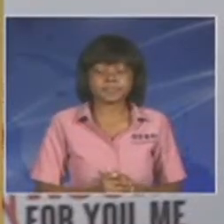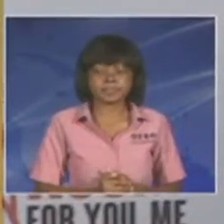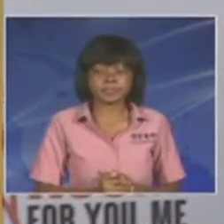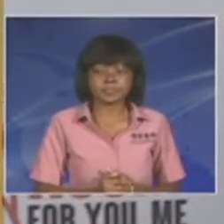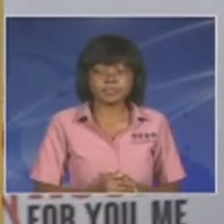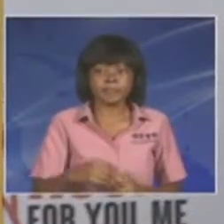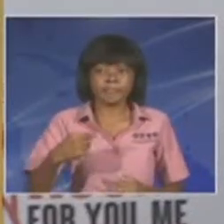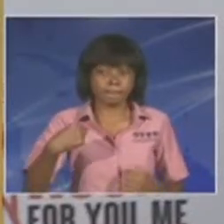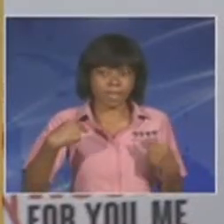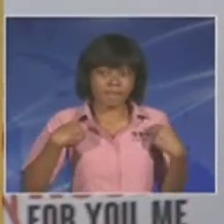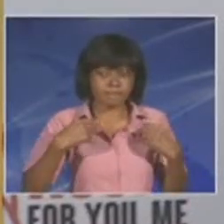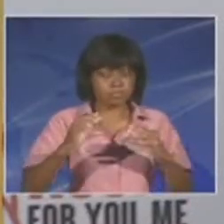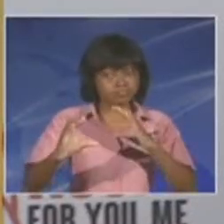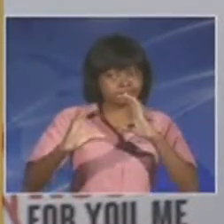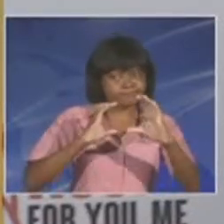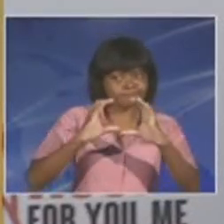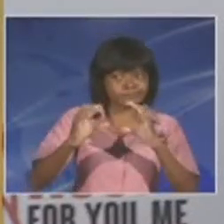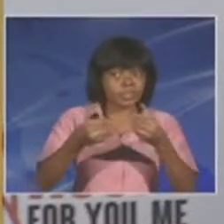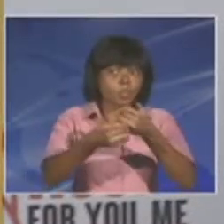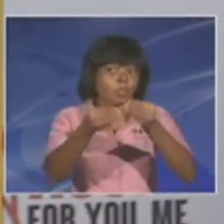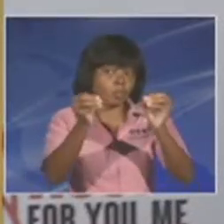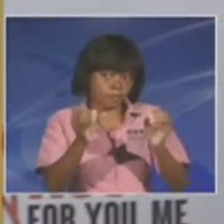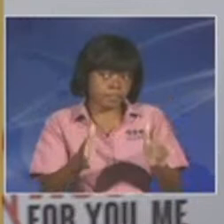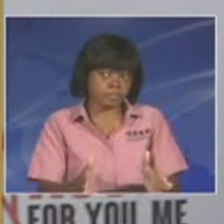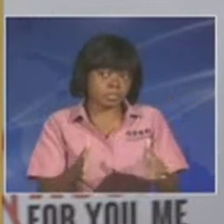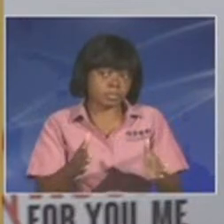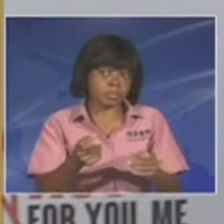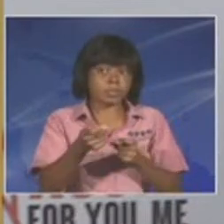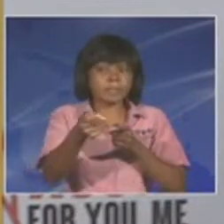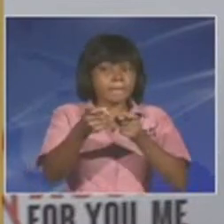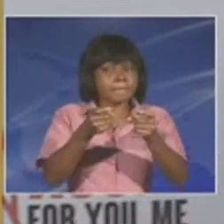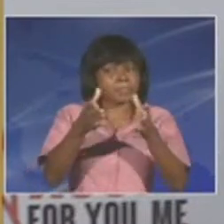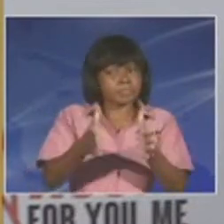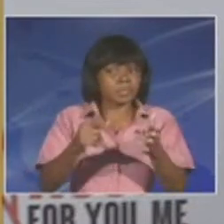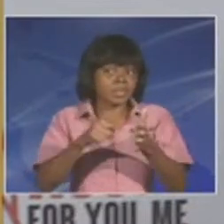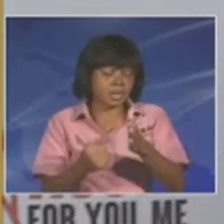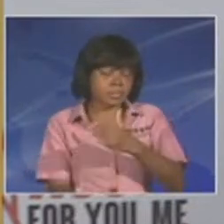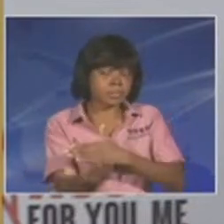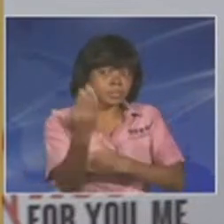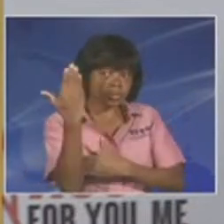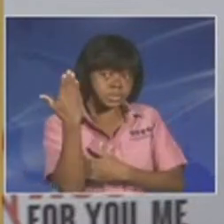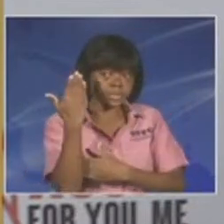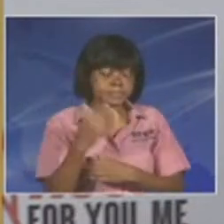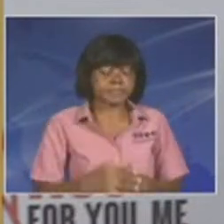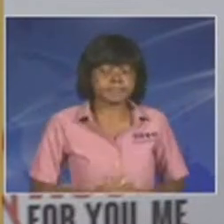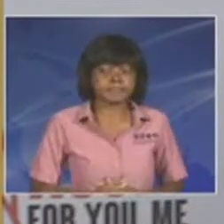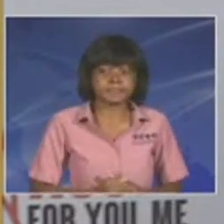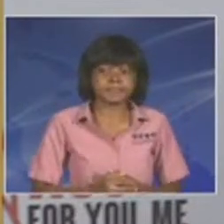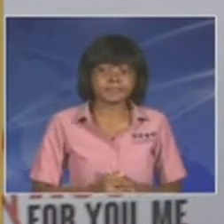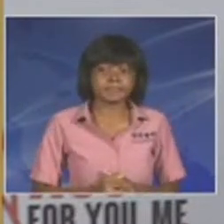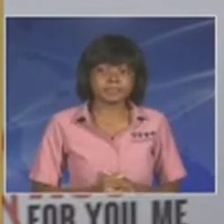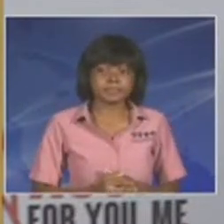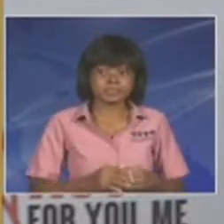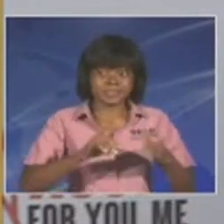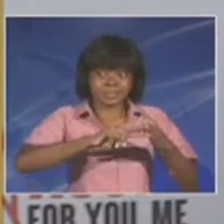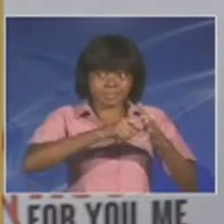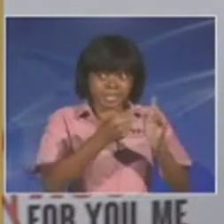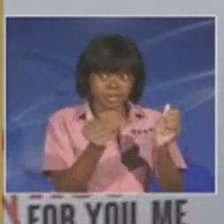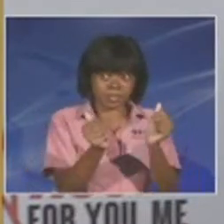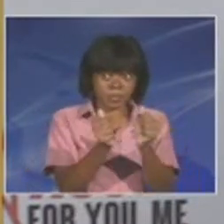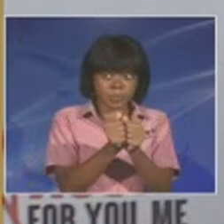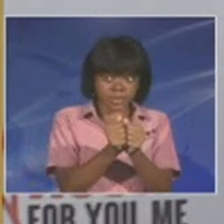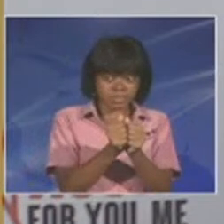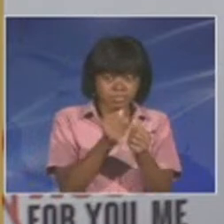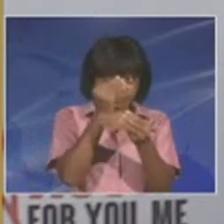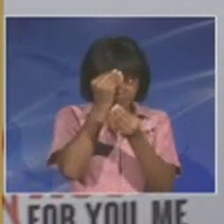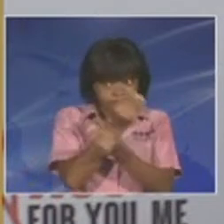Corporate Communications Officer at the Ministry of Health and your moderator for this media conference. We begin with the latest clinical